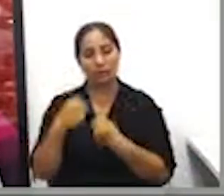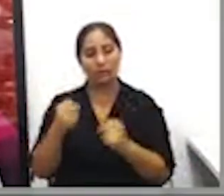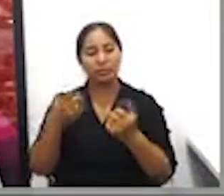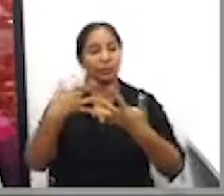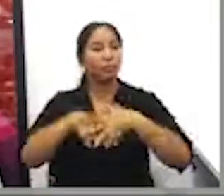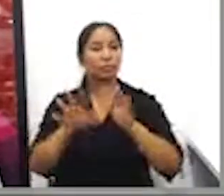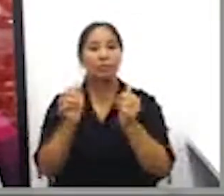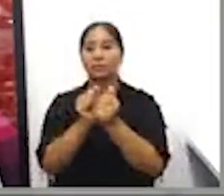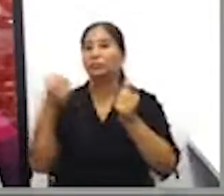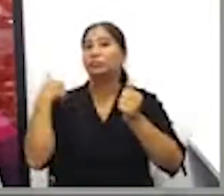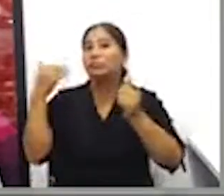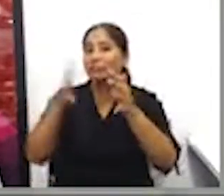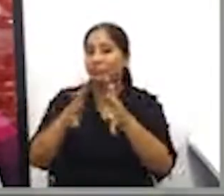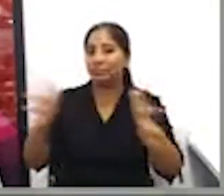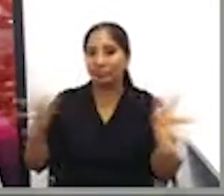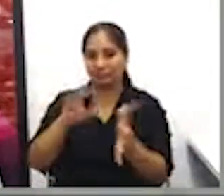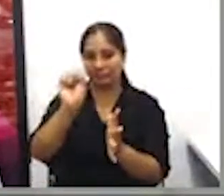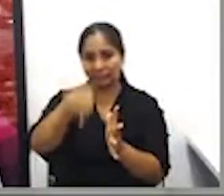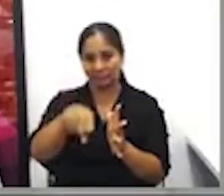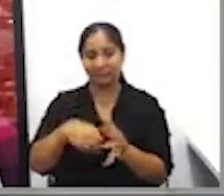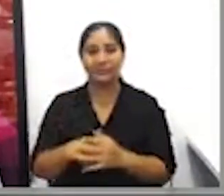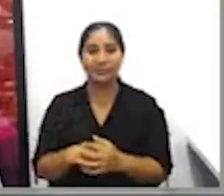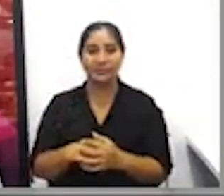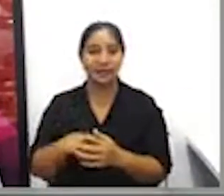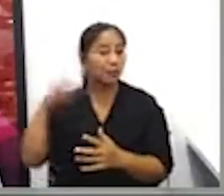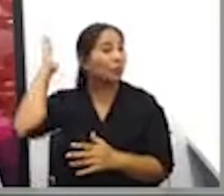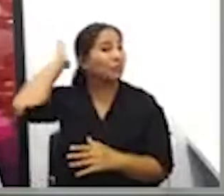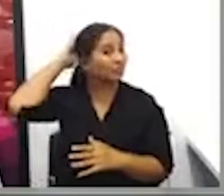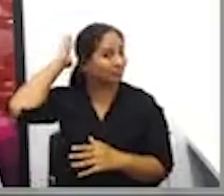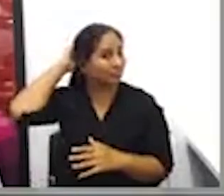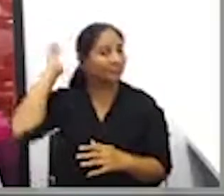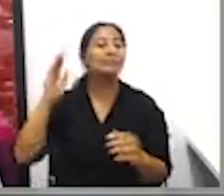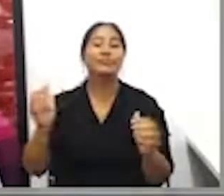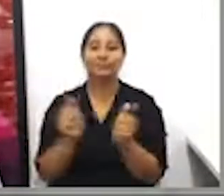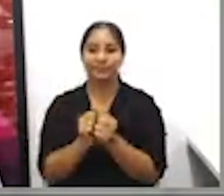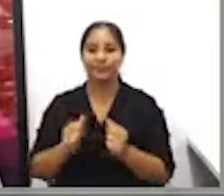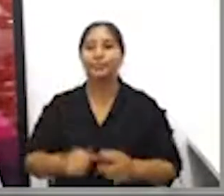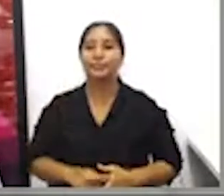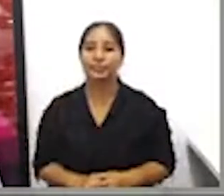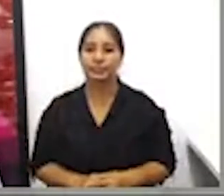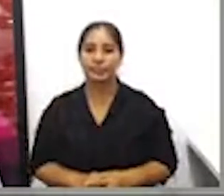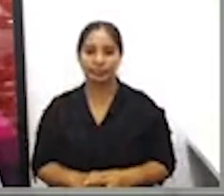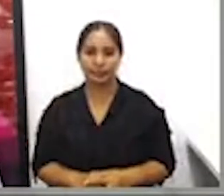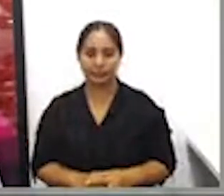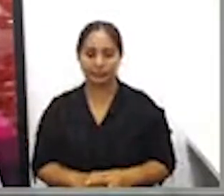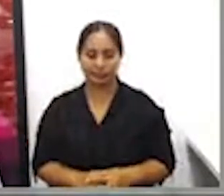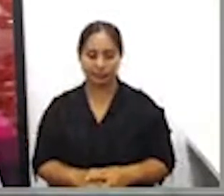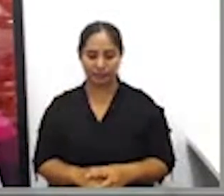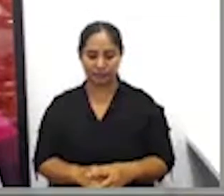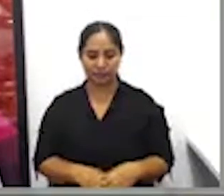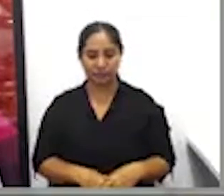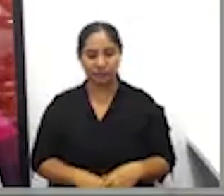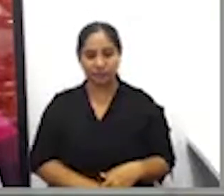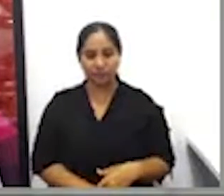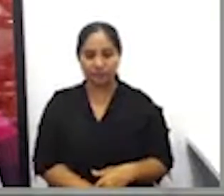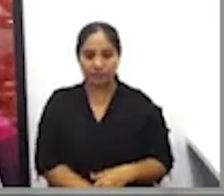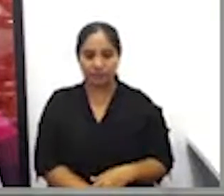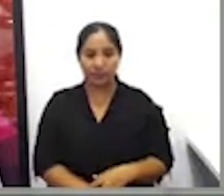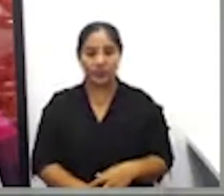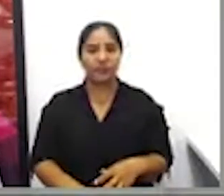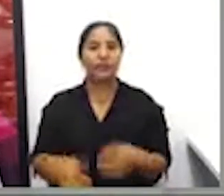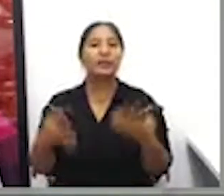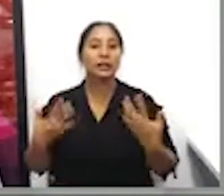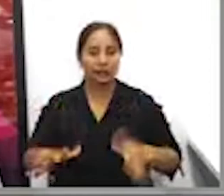front. And in fact, nobody accomplishes anything alone.